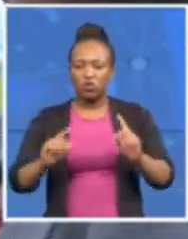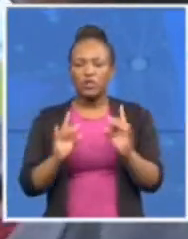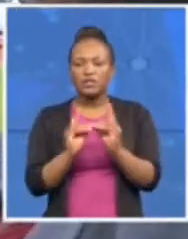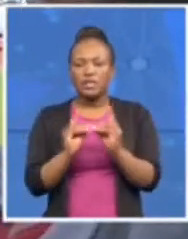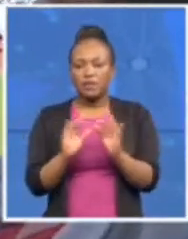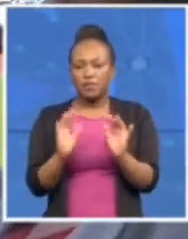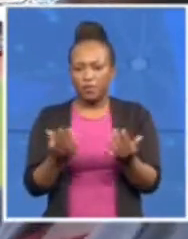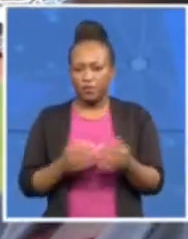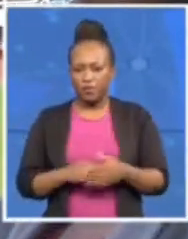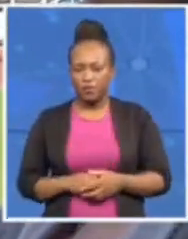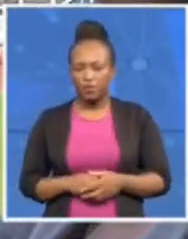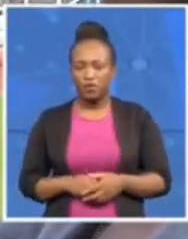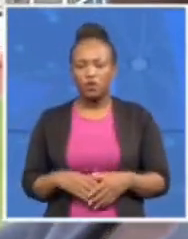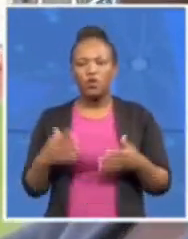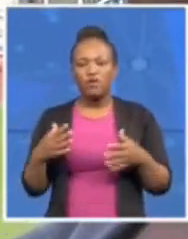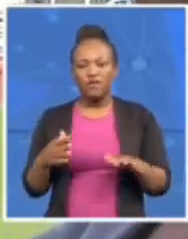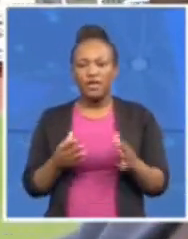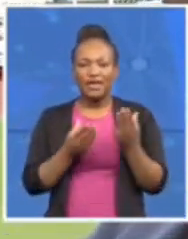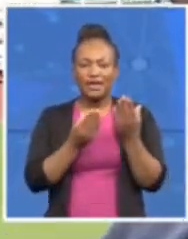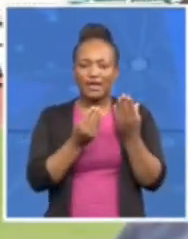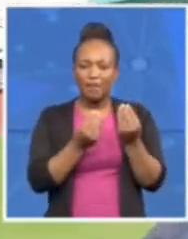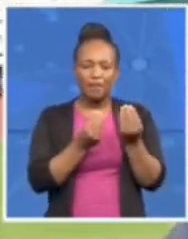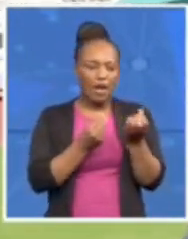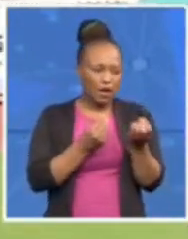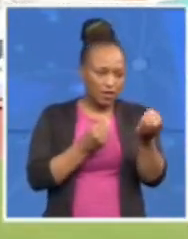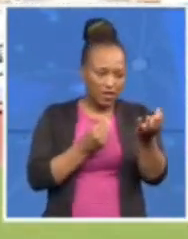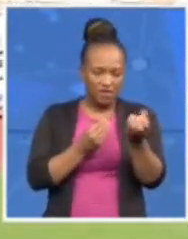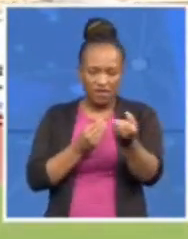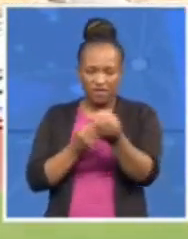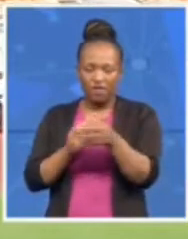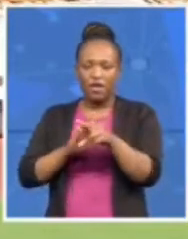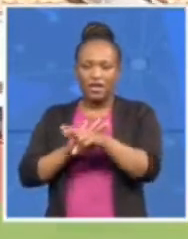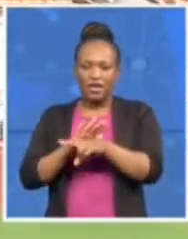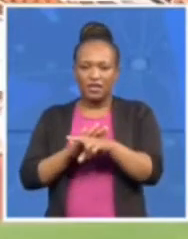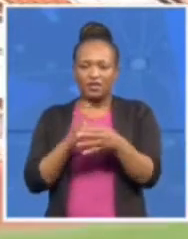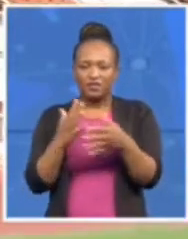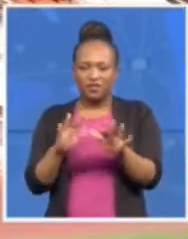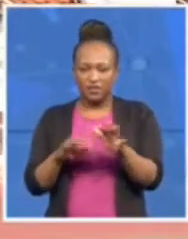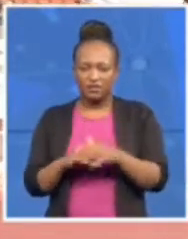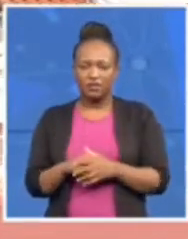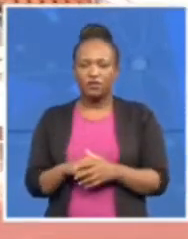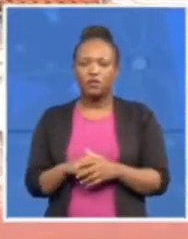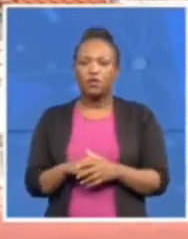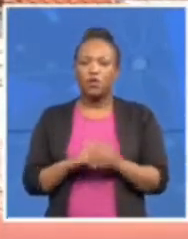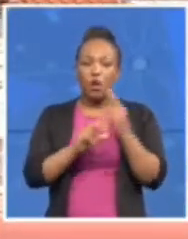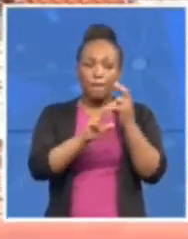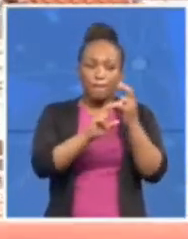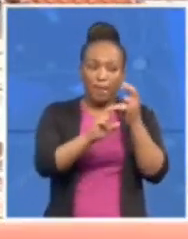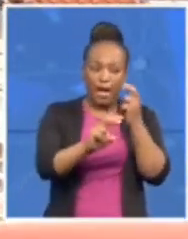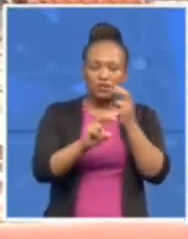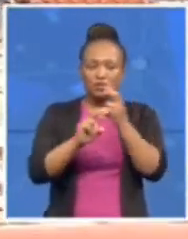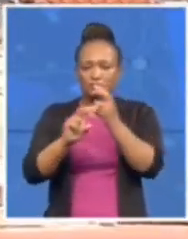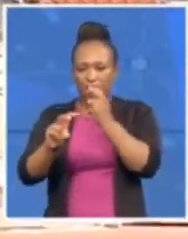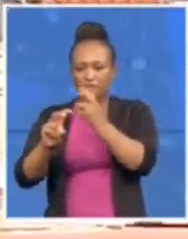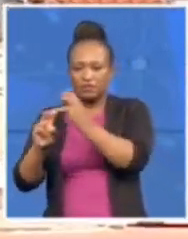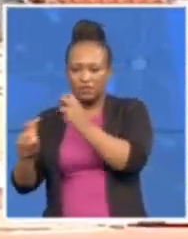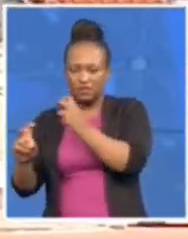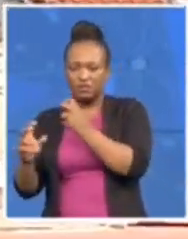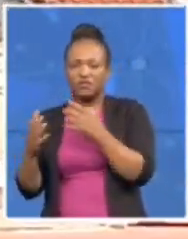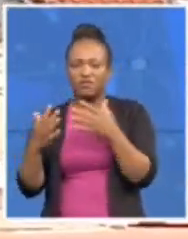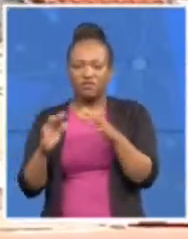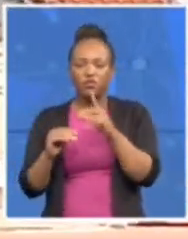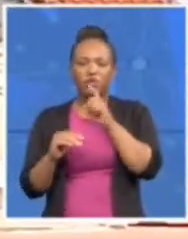to regions, and we have also ensured that in these buses we use half capacity of the buses,